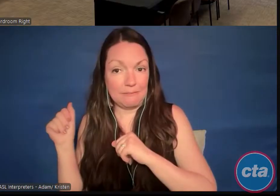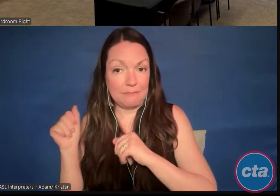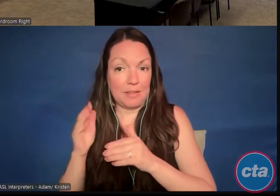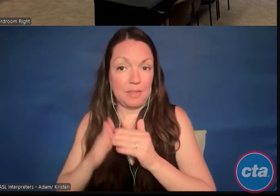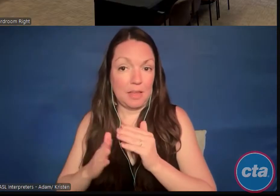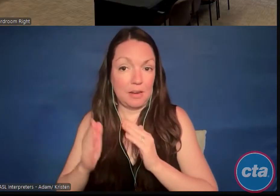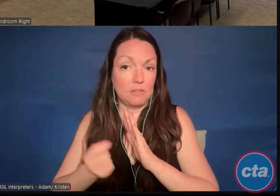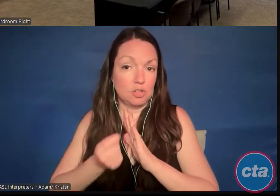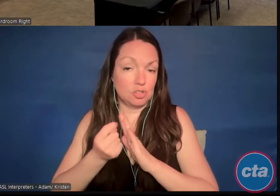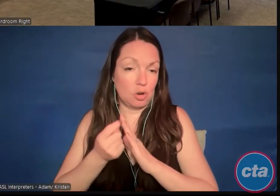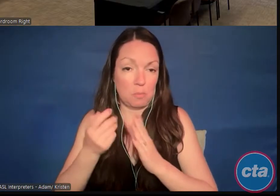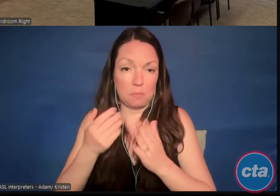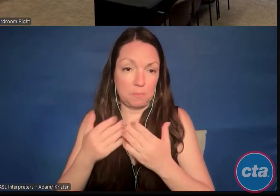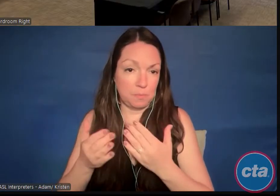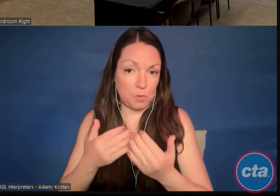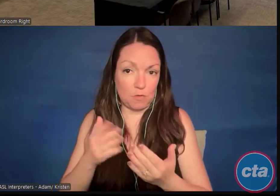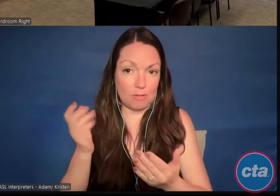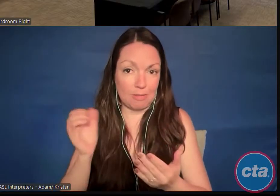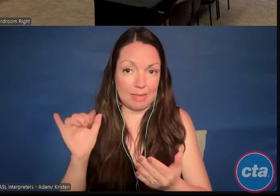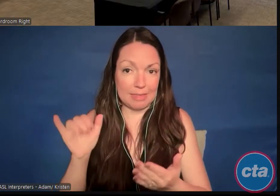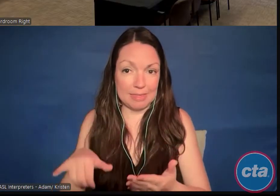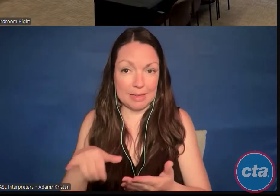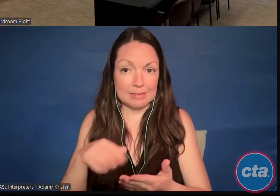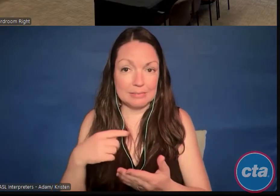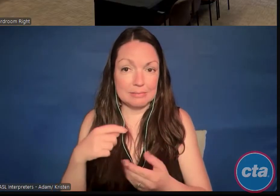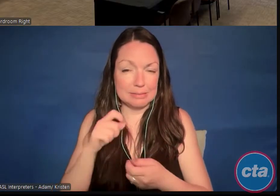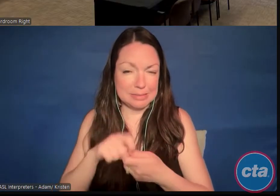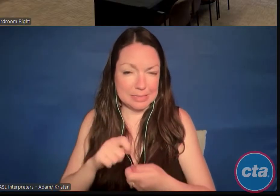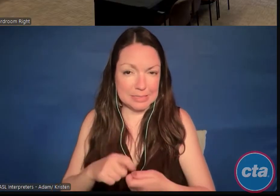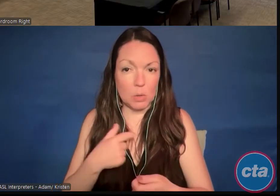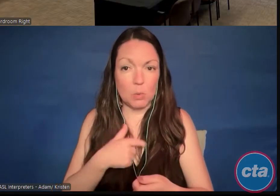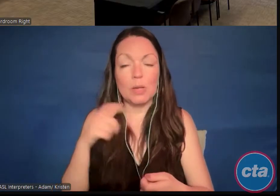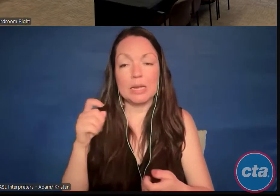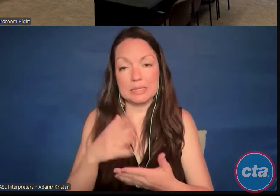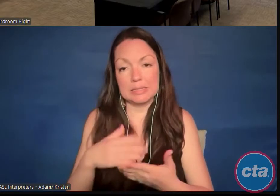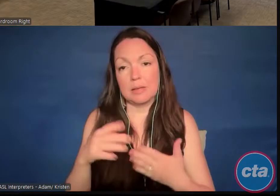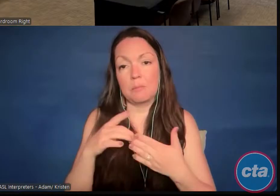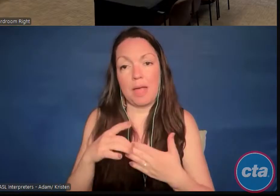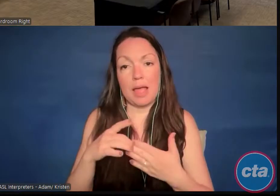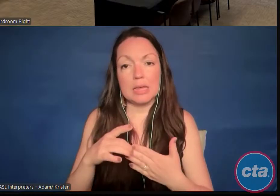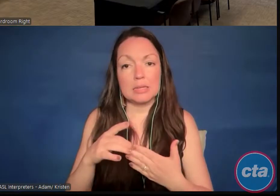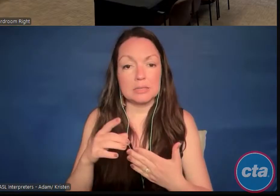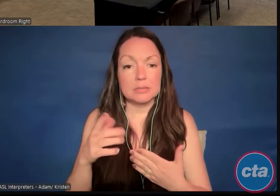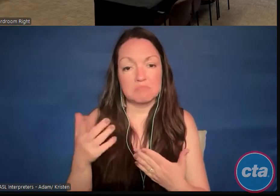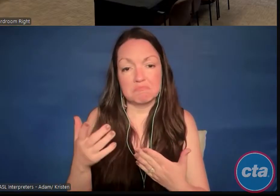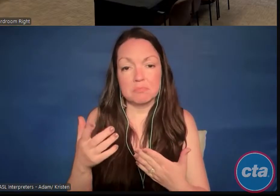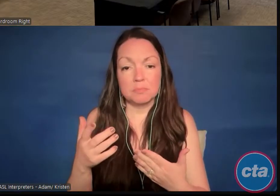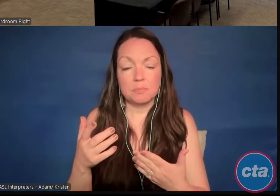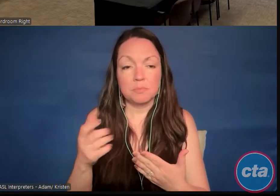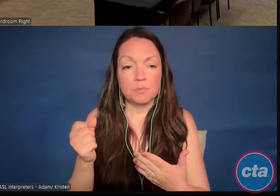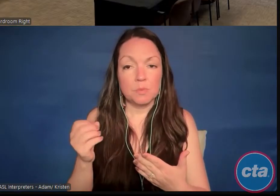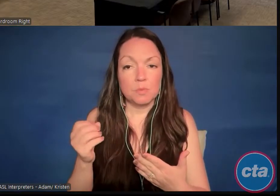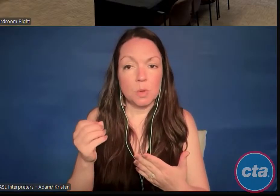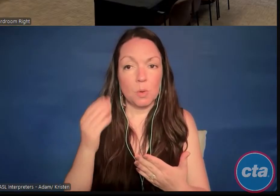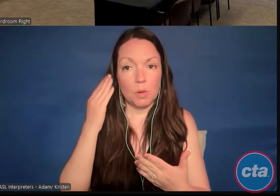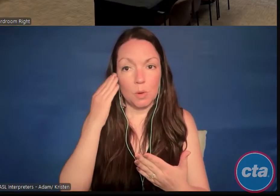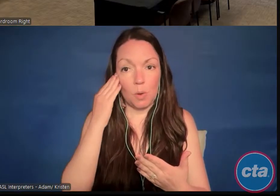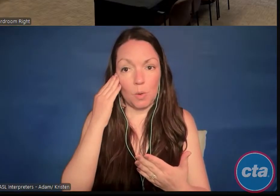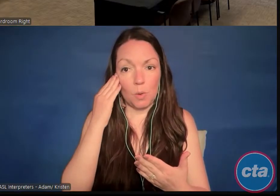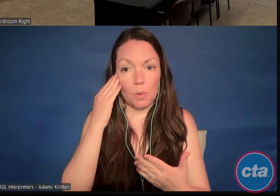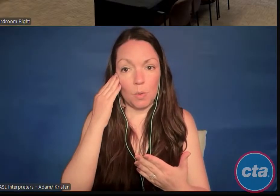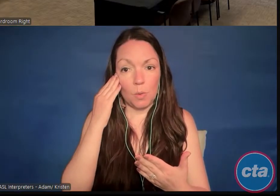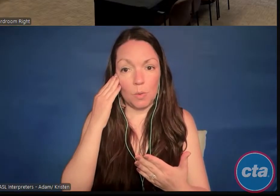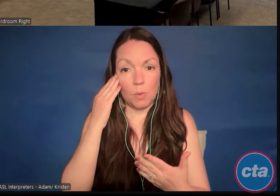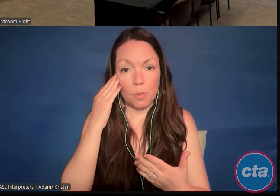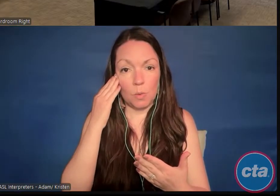term or anything like that, like we need some guidance there, so that we know what our next